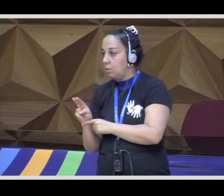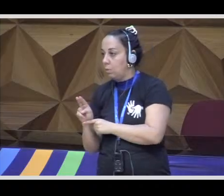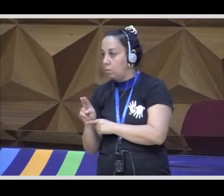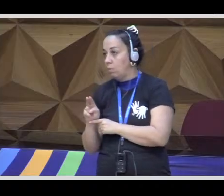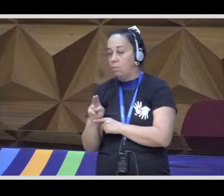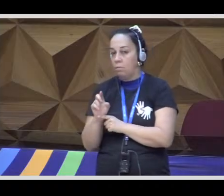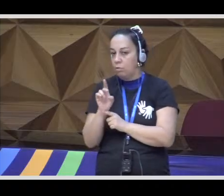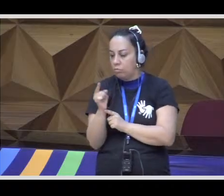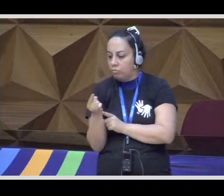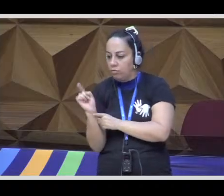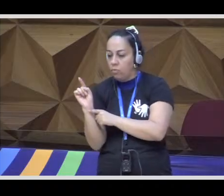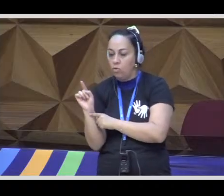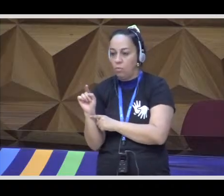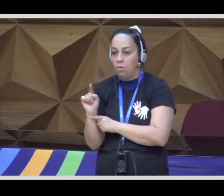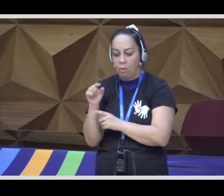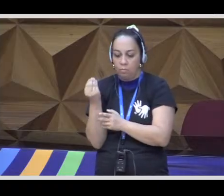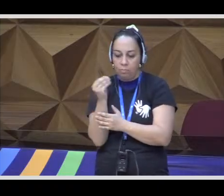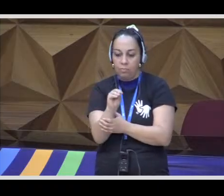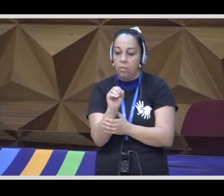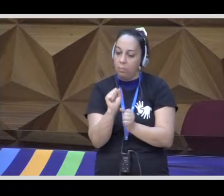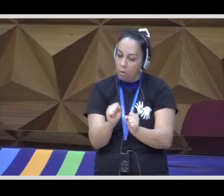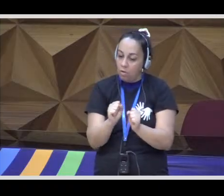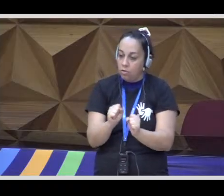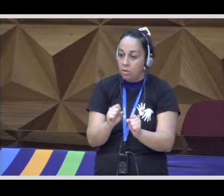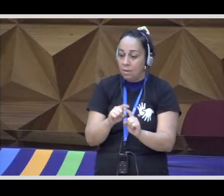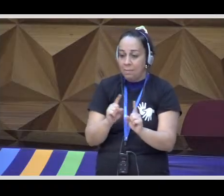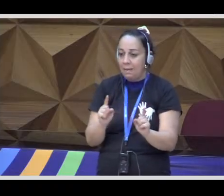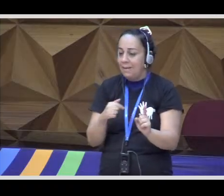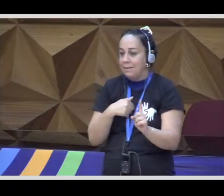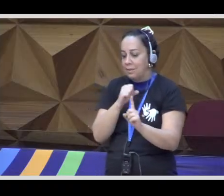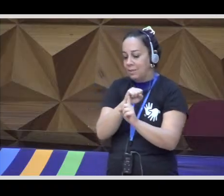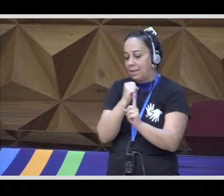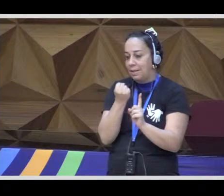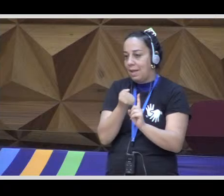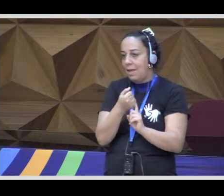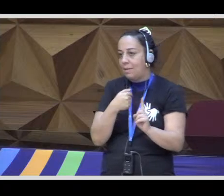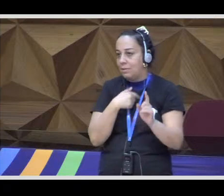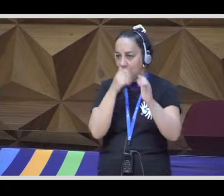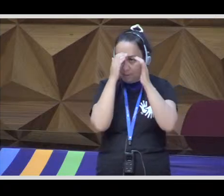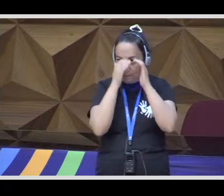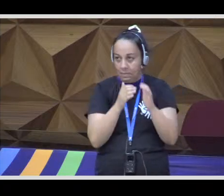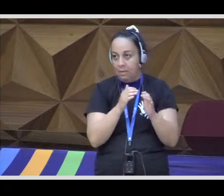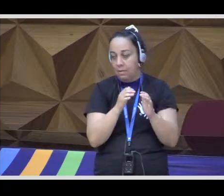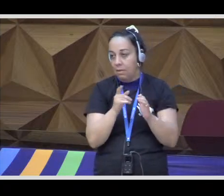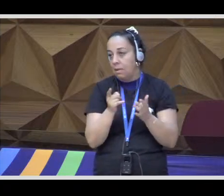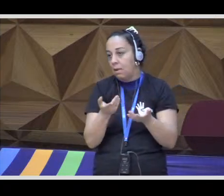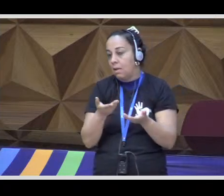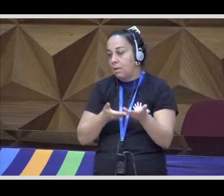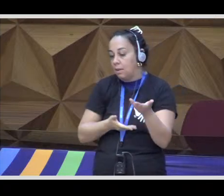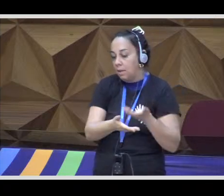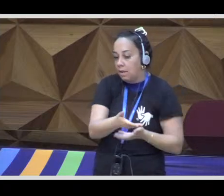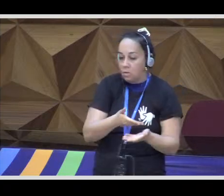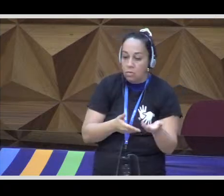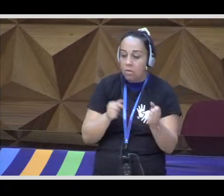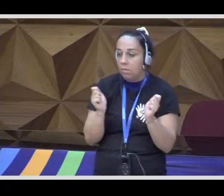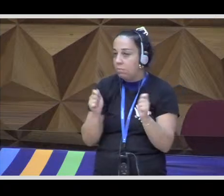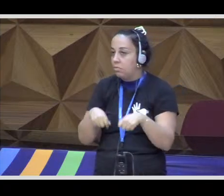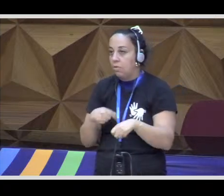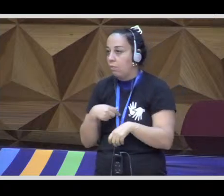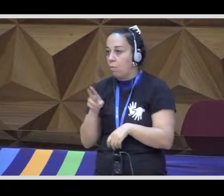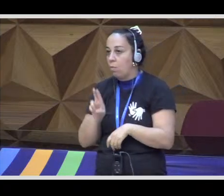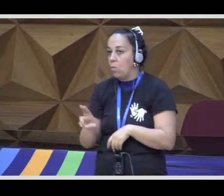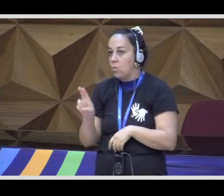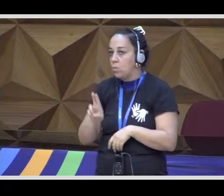because of social issues. There's many different types of interactions I could have, but I can't do them all because of those social issues. So there's a lot